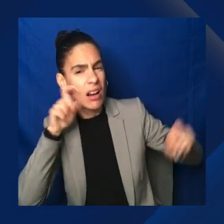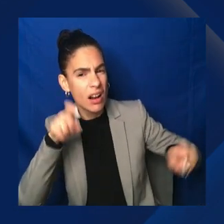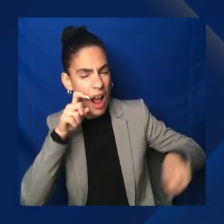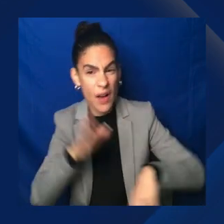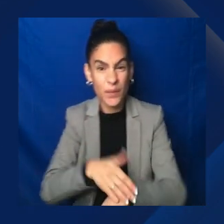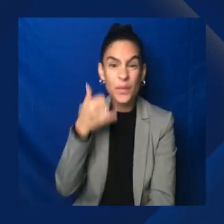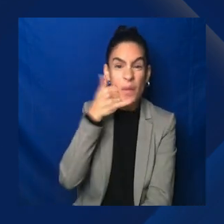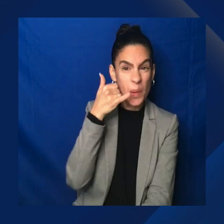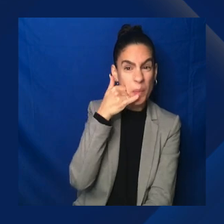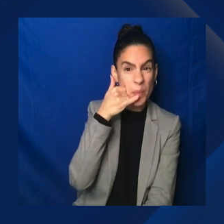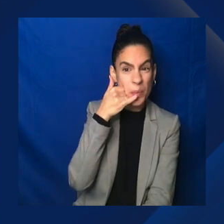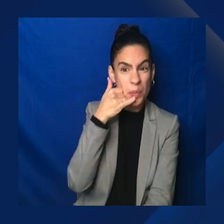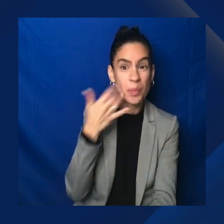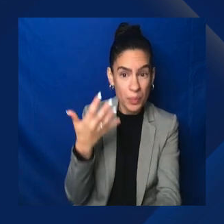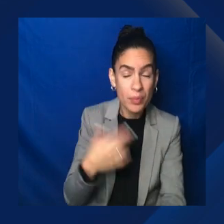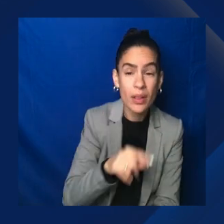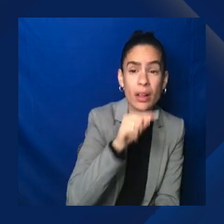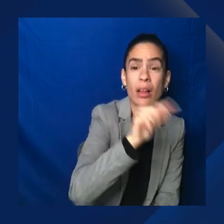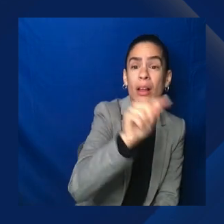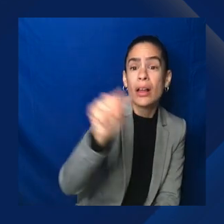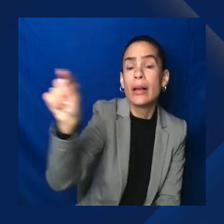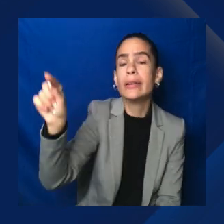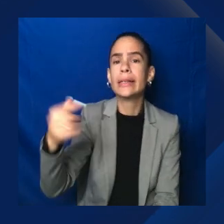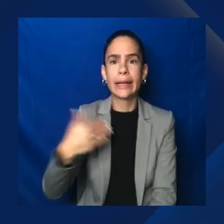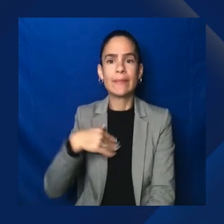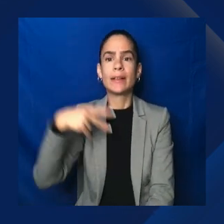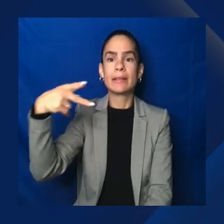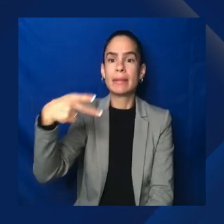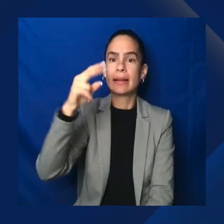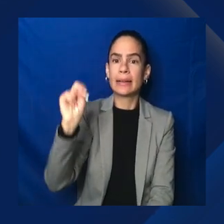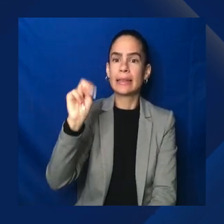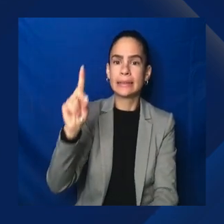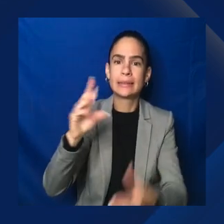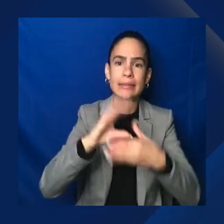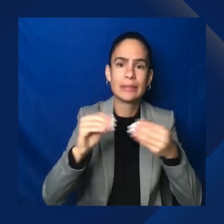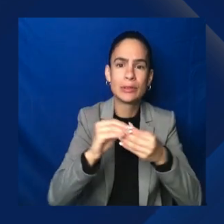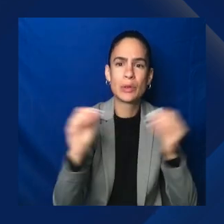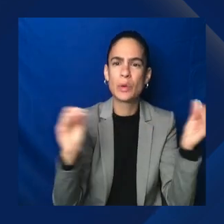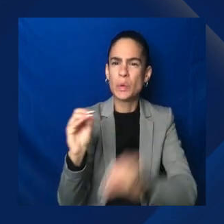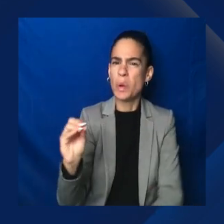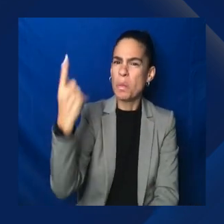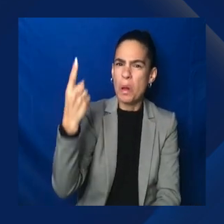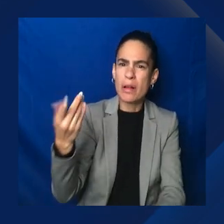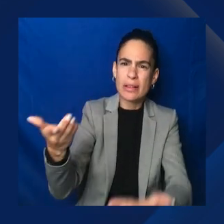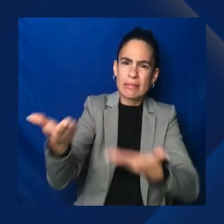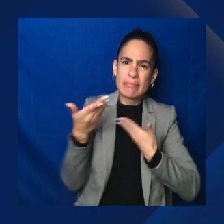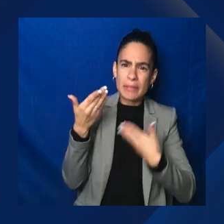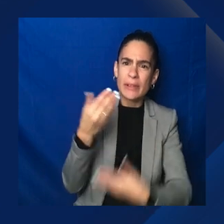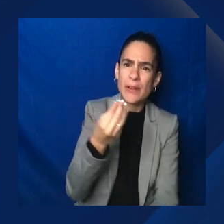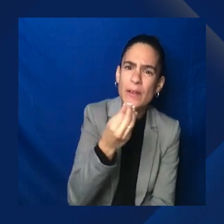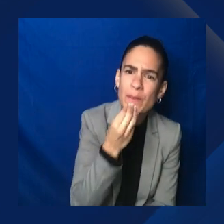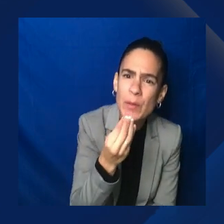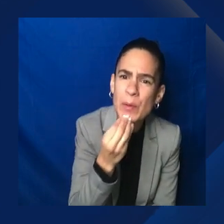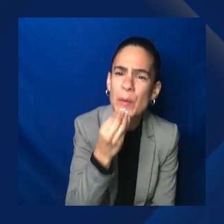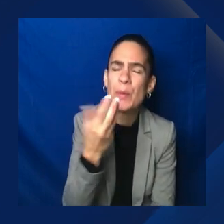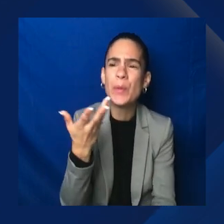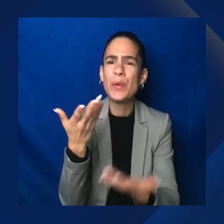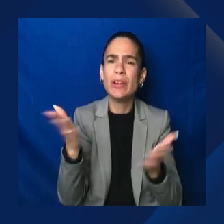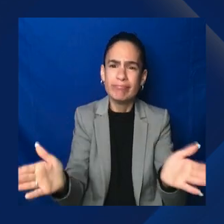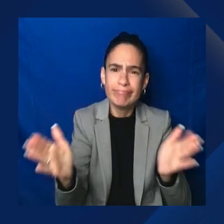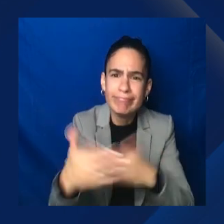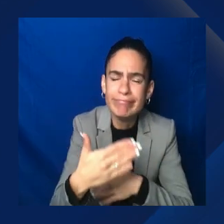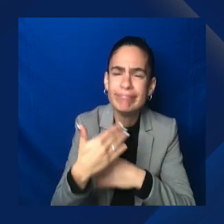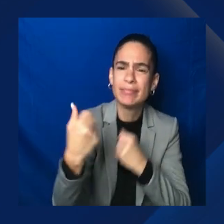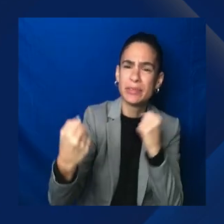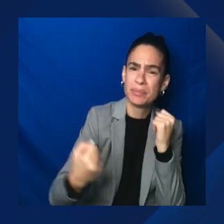said, "No one brings casseroles and holds your hands when your brain gets sick or calls you to see how